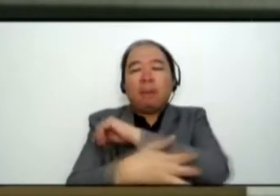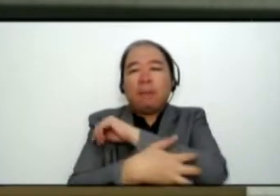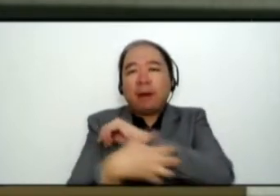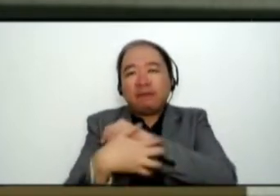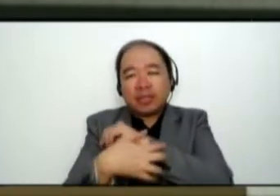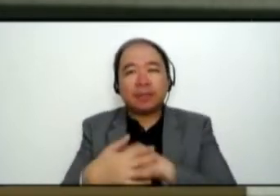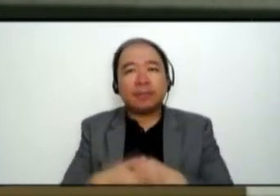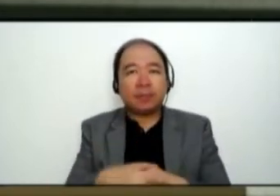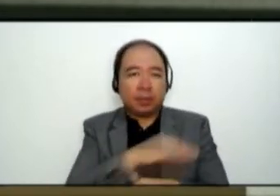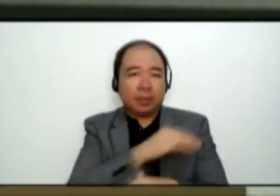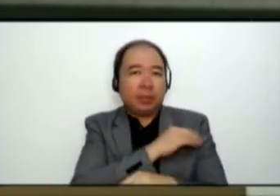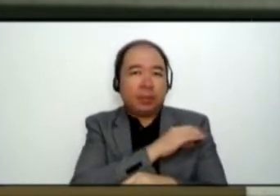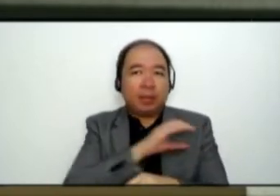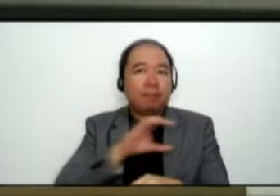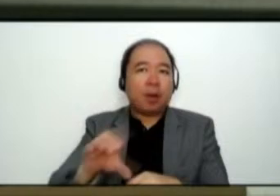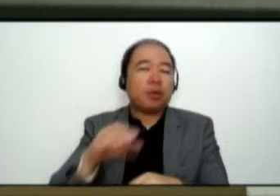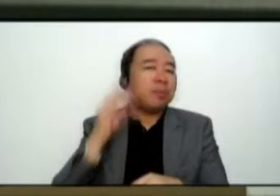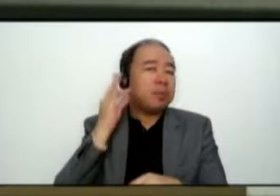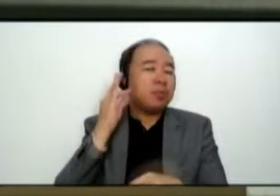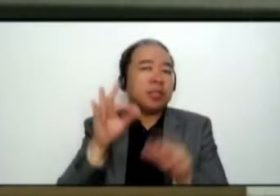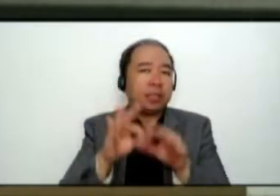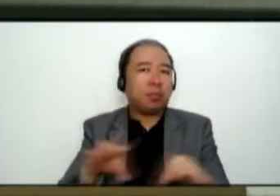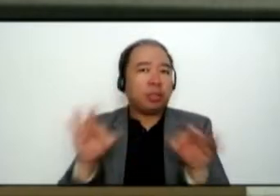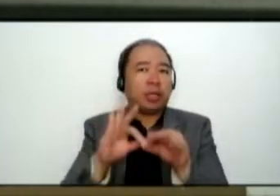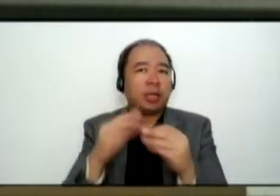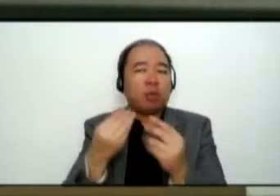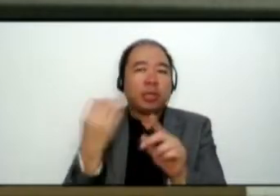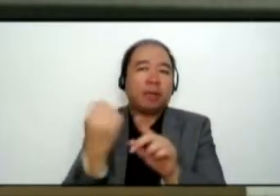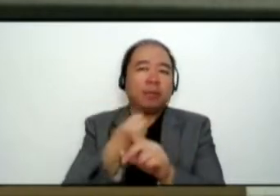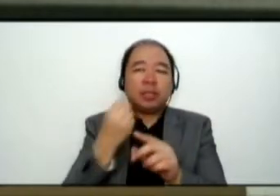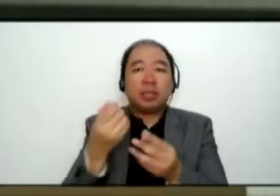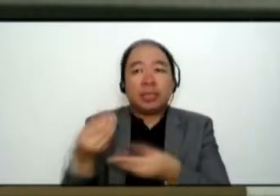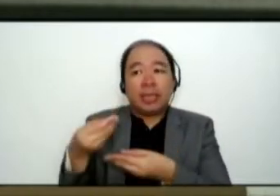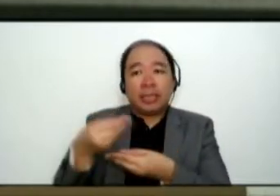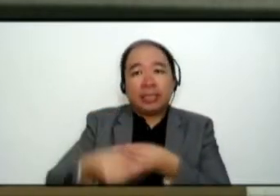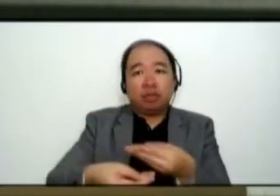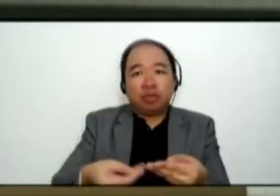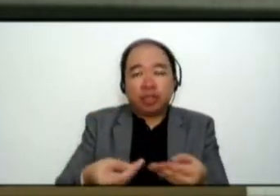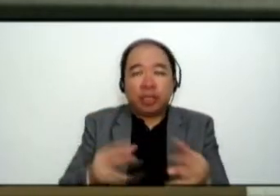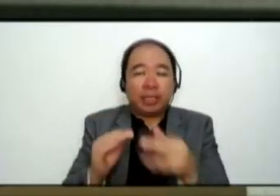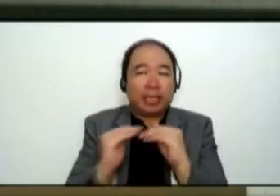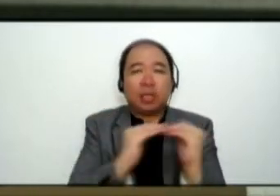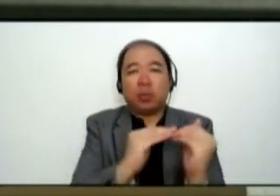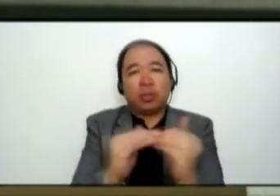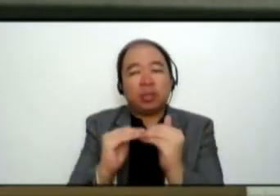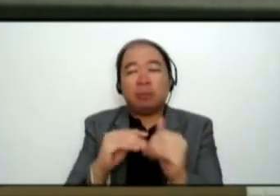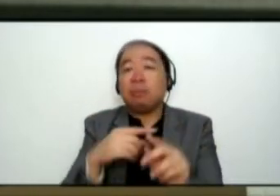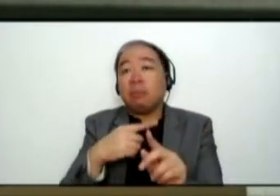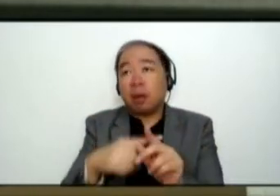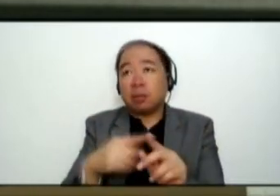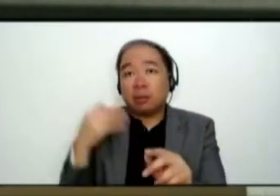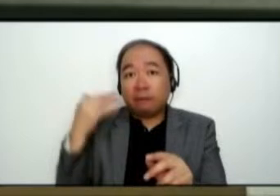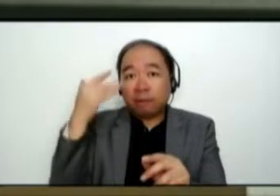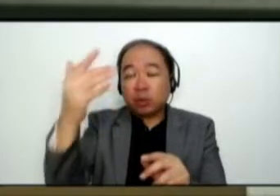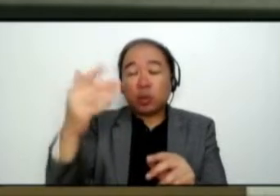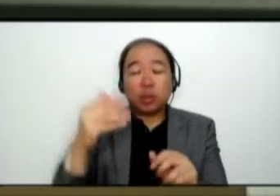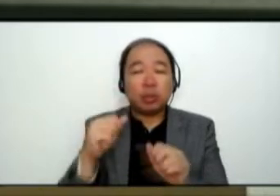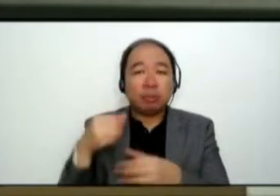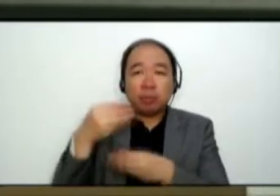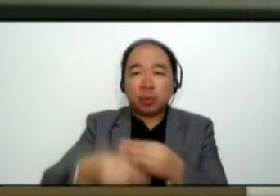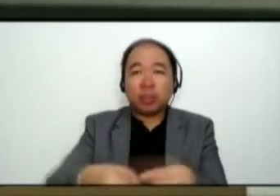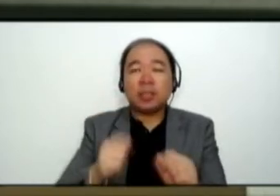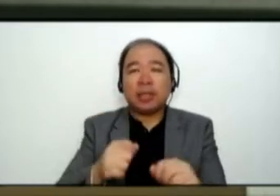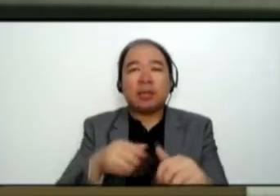is essential for achieving intergenerational equity and ensuring that future generations have access